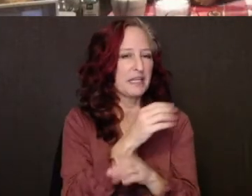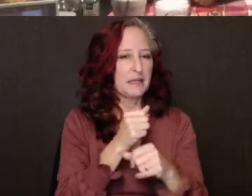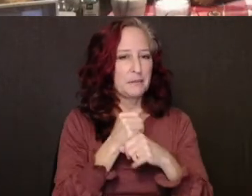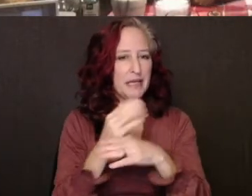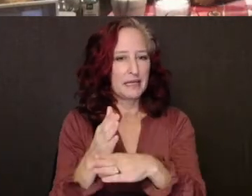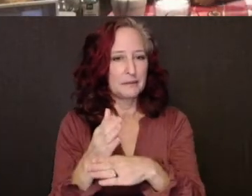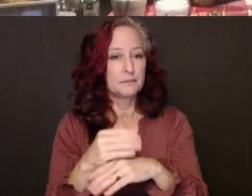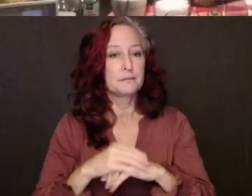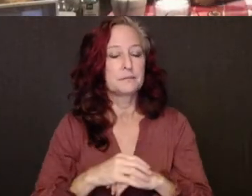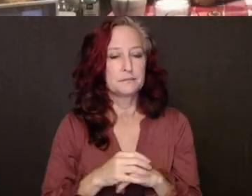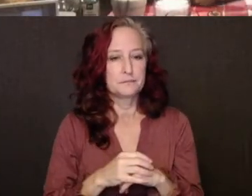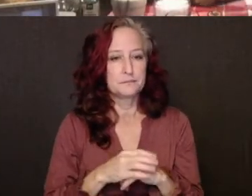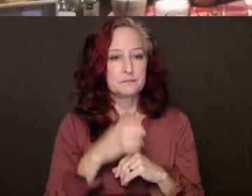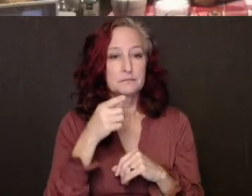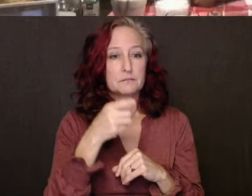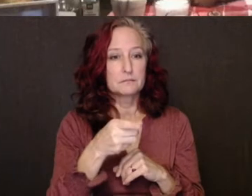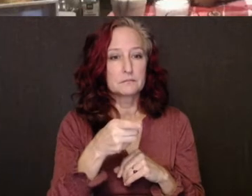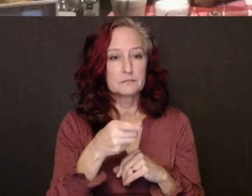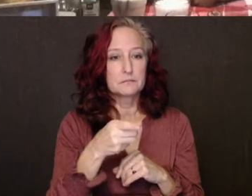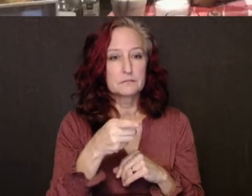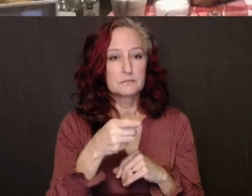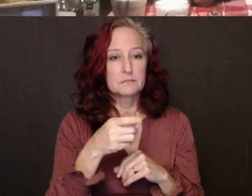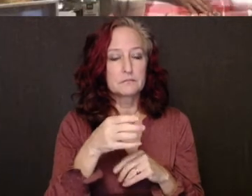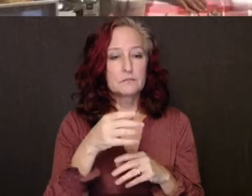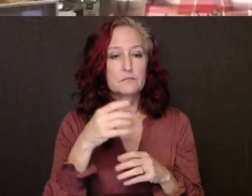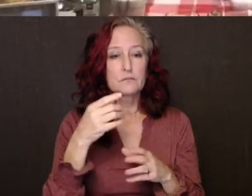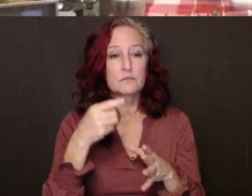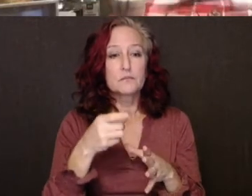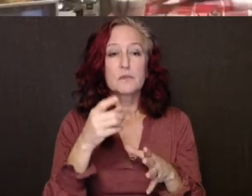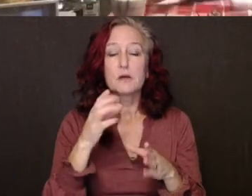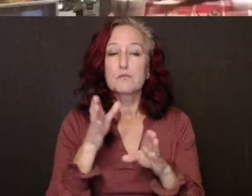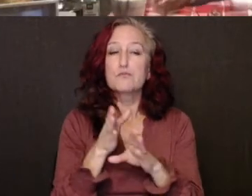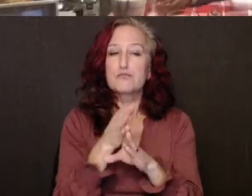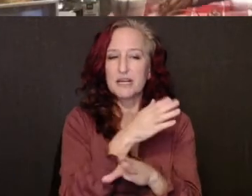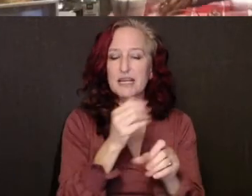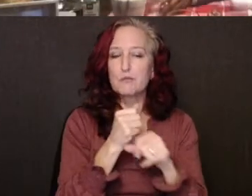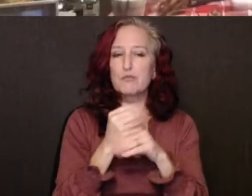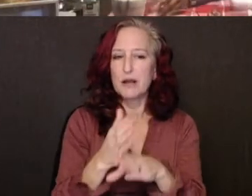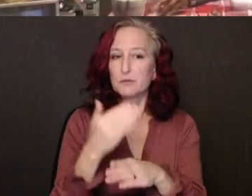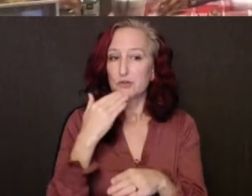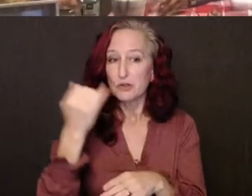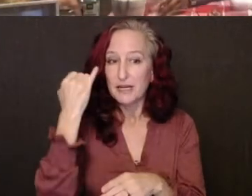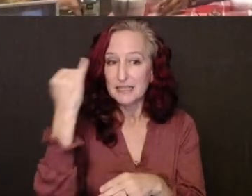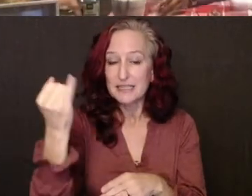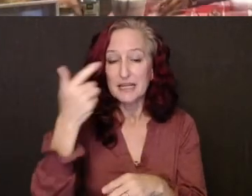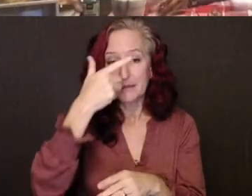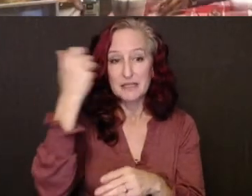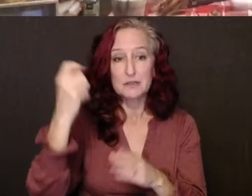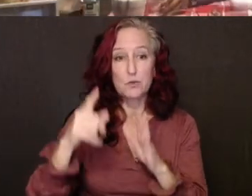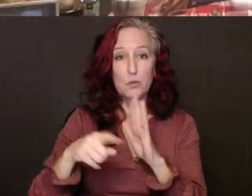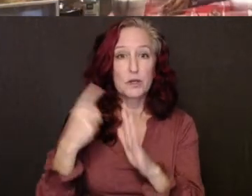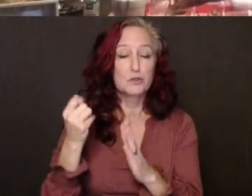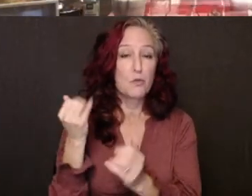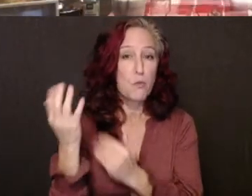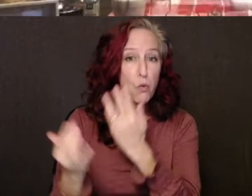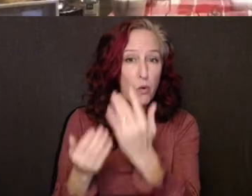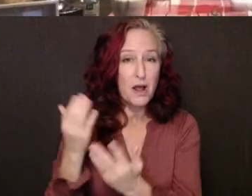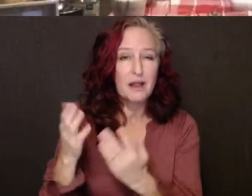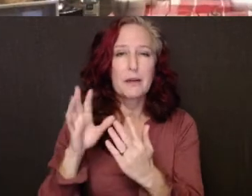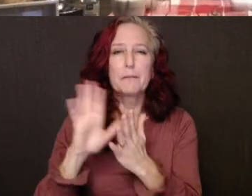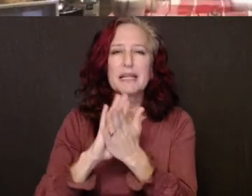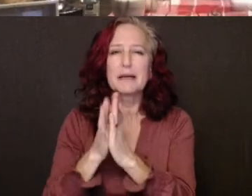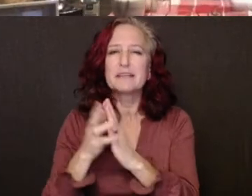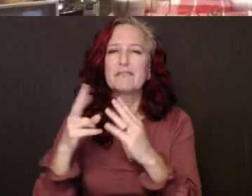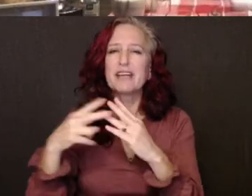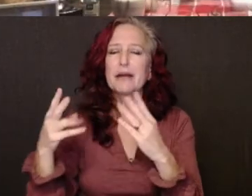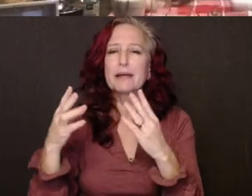Yeah. So do you want to show people how to put this together then? I will start assembling. I'll start with the first 2 layers, and then we can get